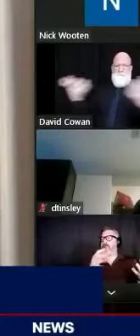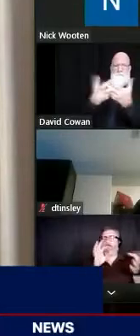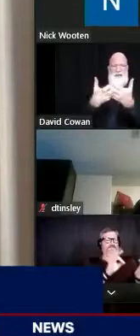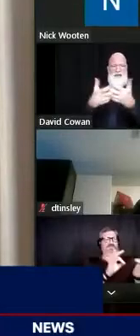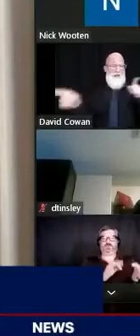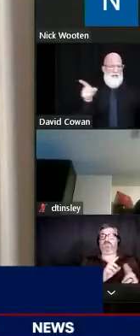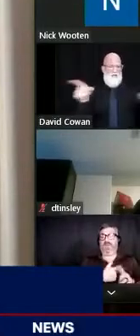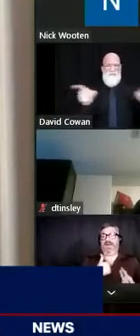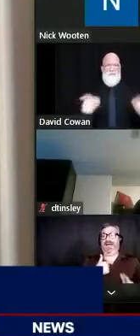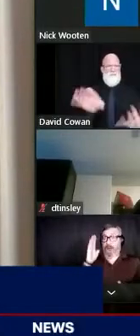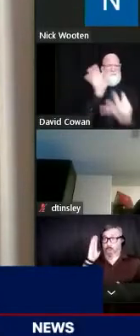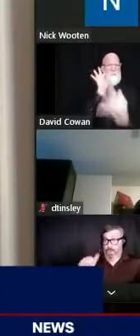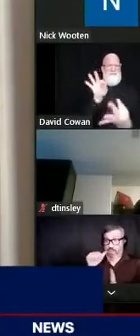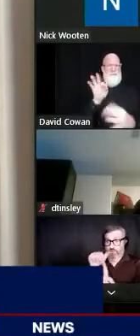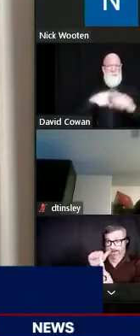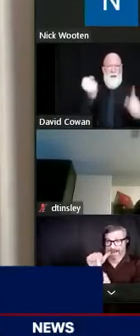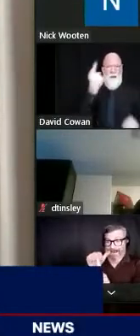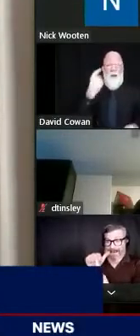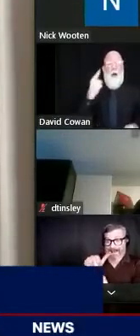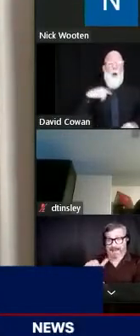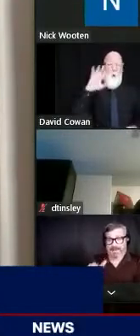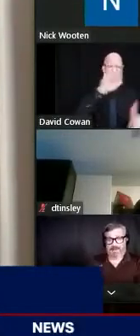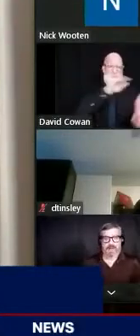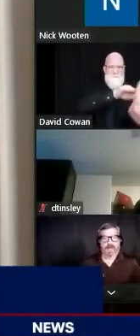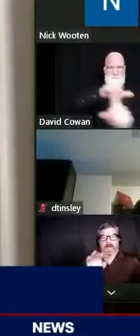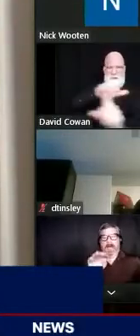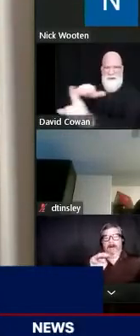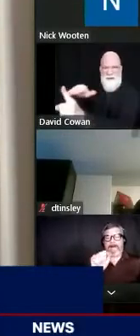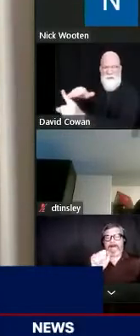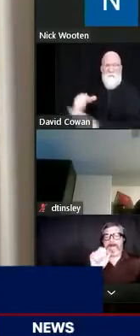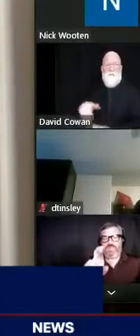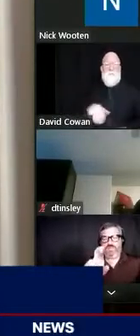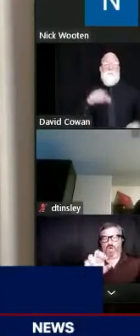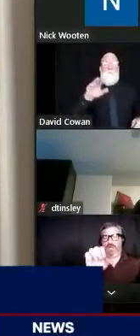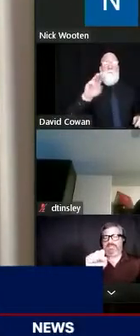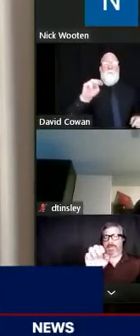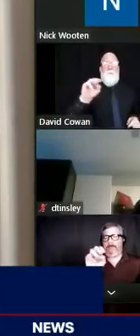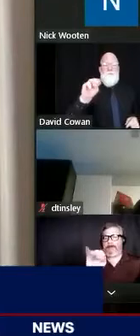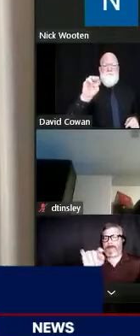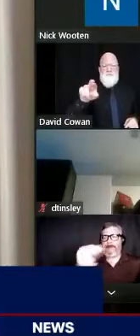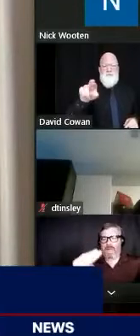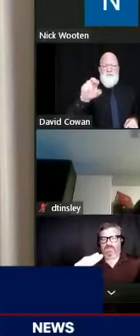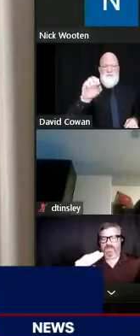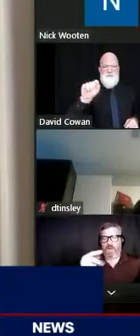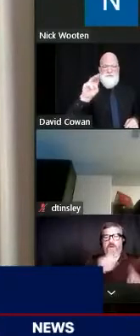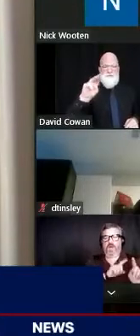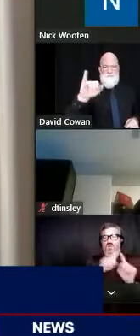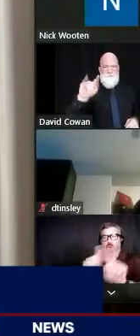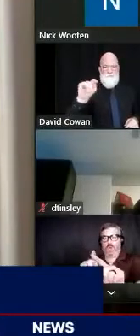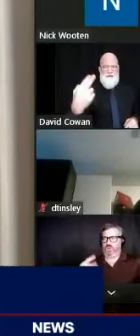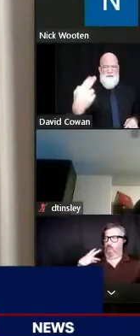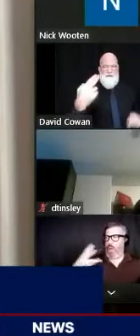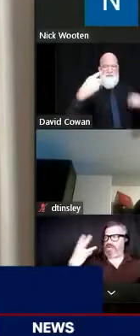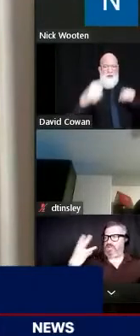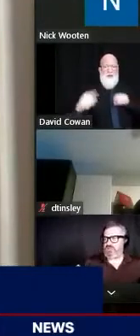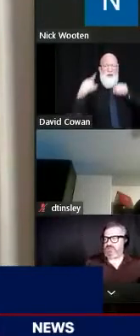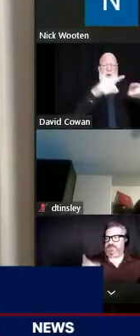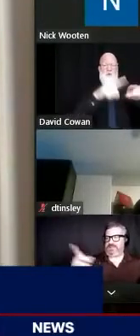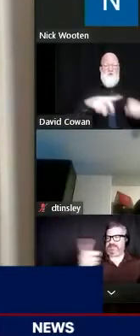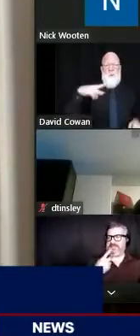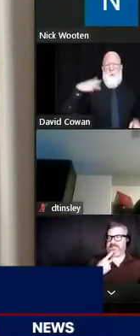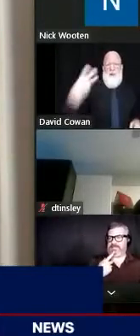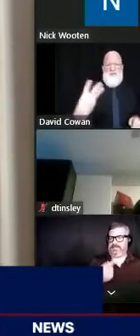out there who remembers older movies like this when Mr Smith Goes to Washington Jimmy Stewart's character is accused of being involved in the Willow Creek